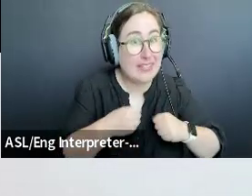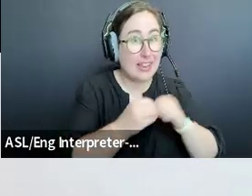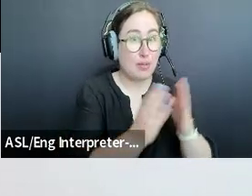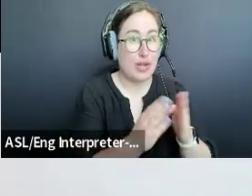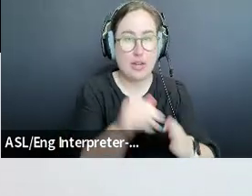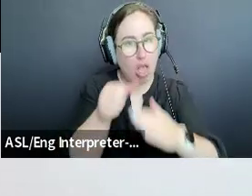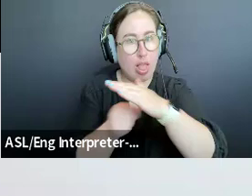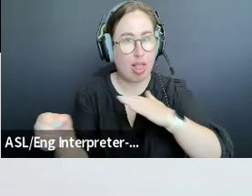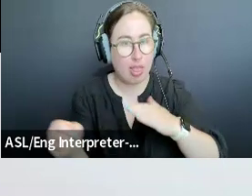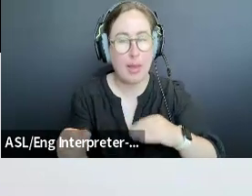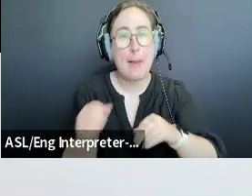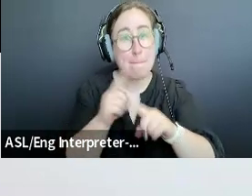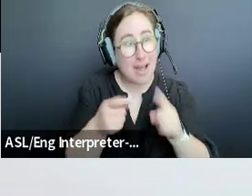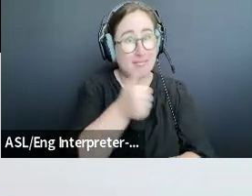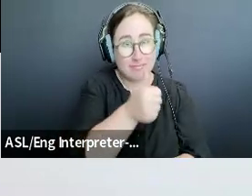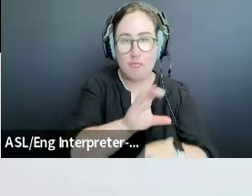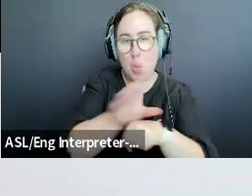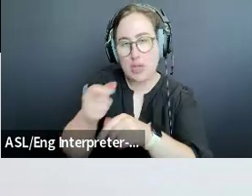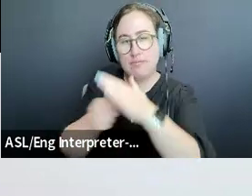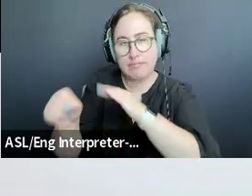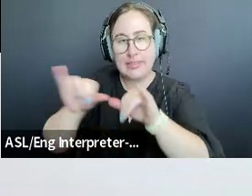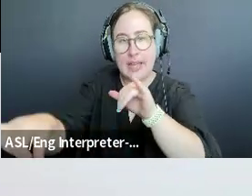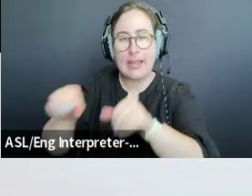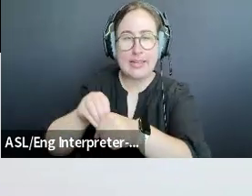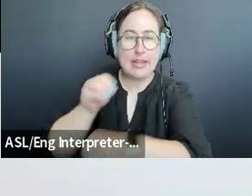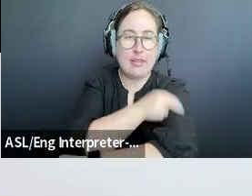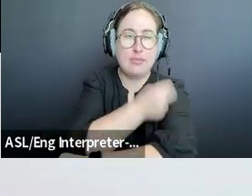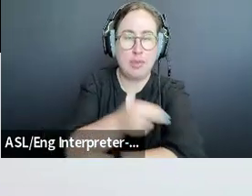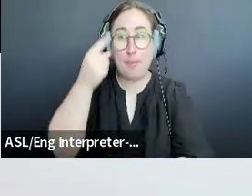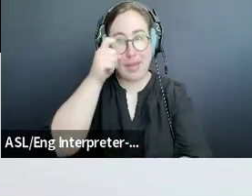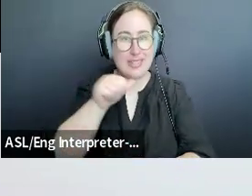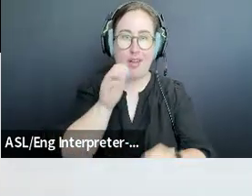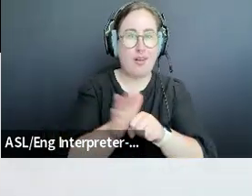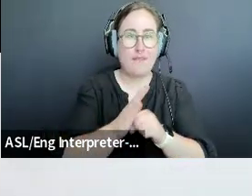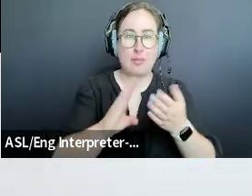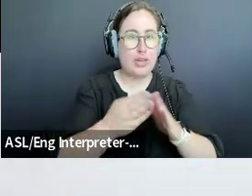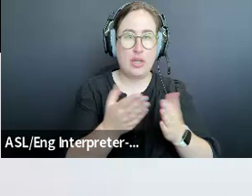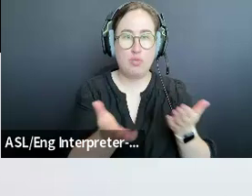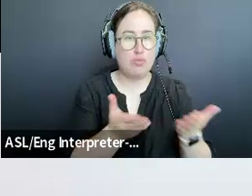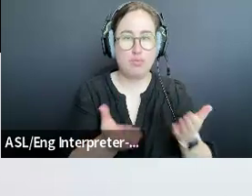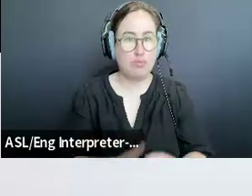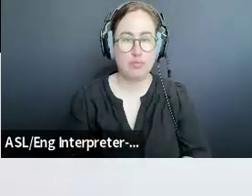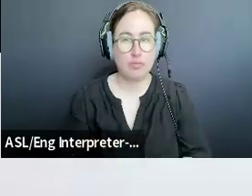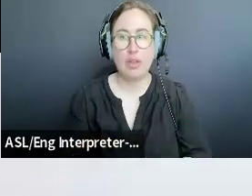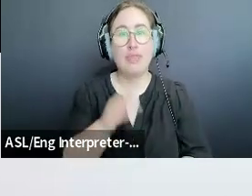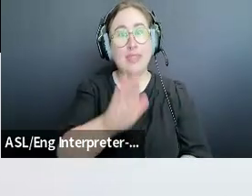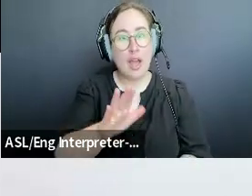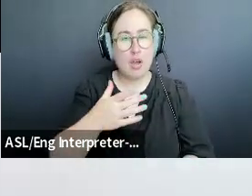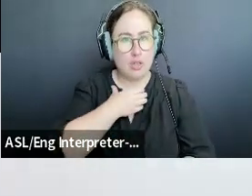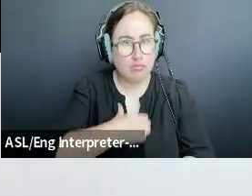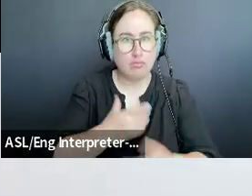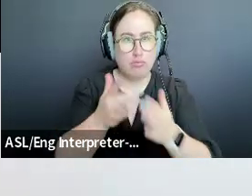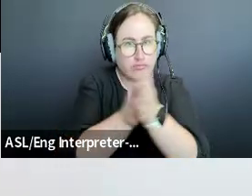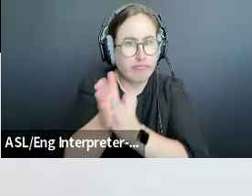but remained in an institution due to the lack of community-based services. It is because of their will, their persistence, and their